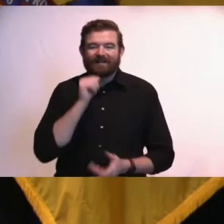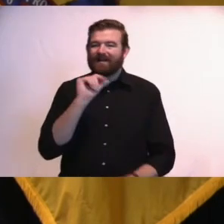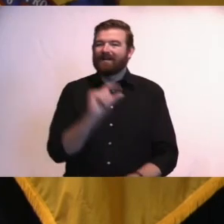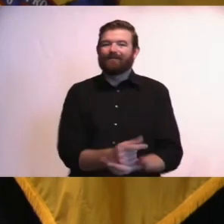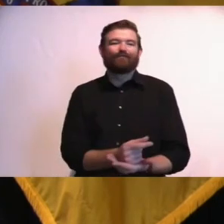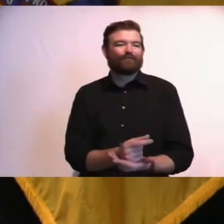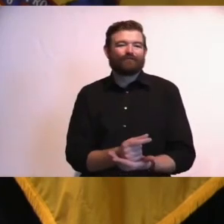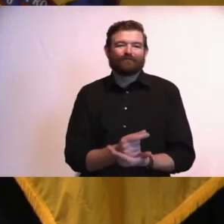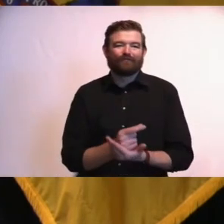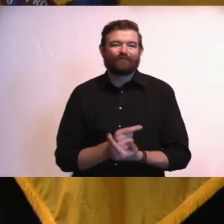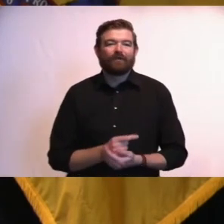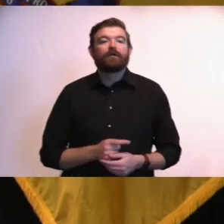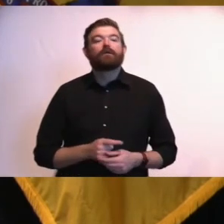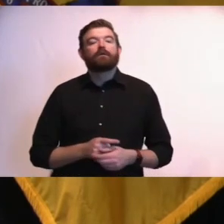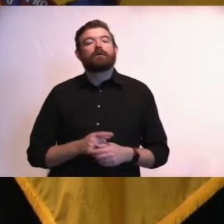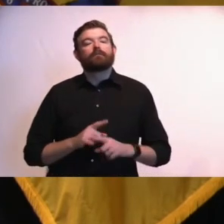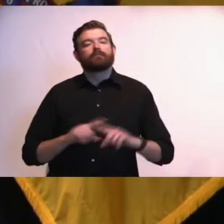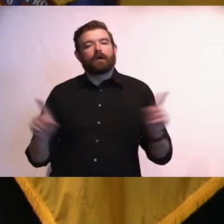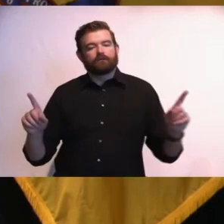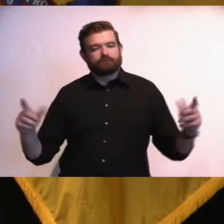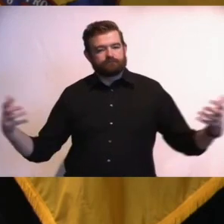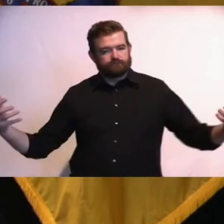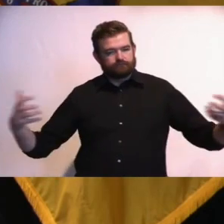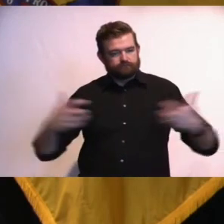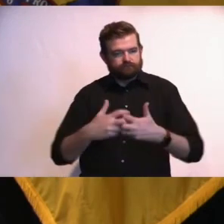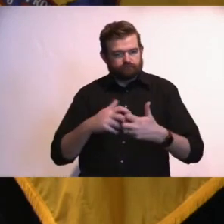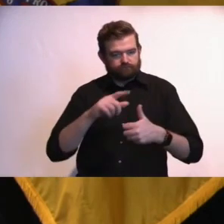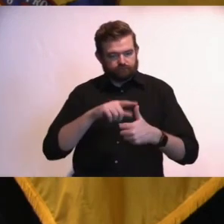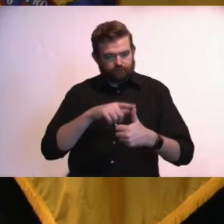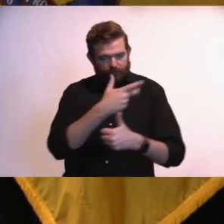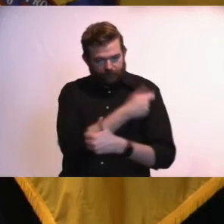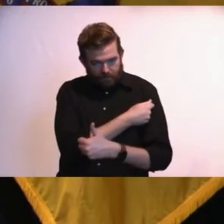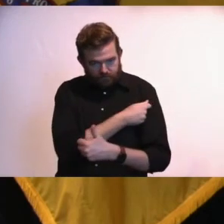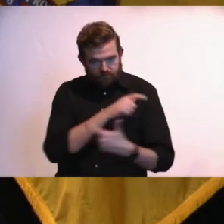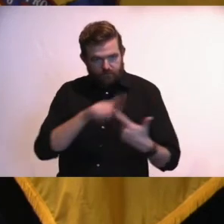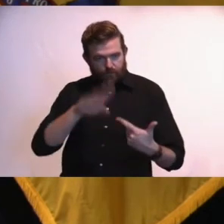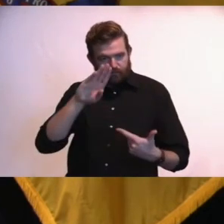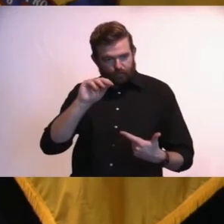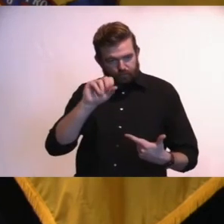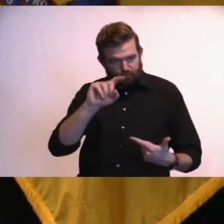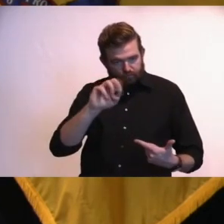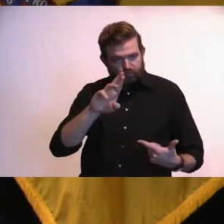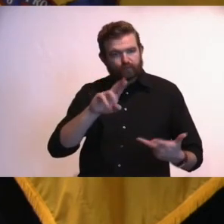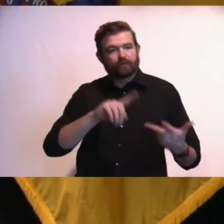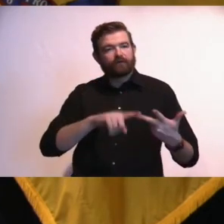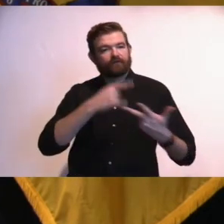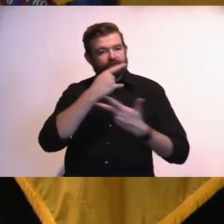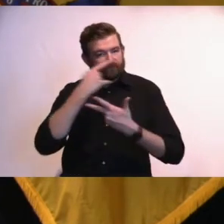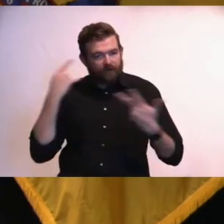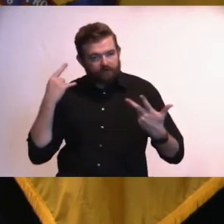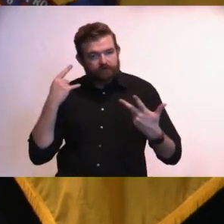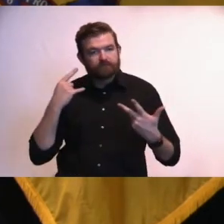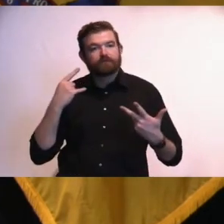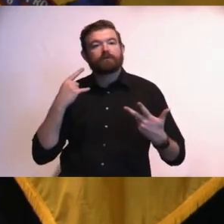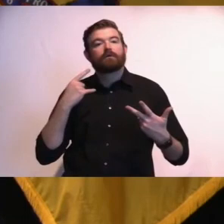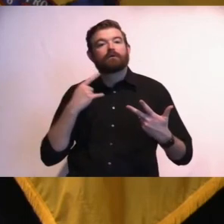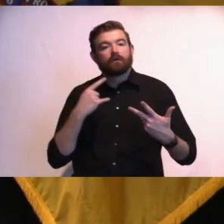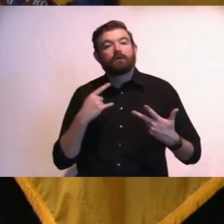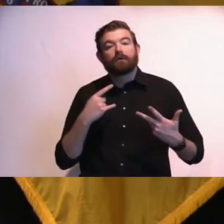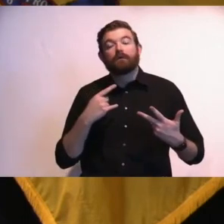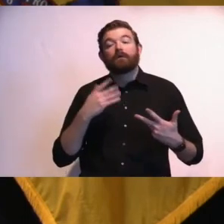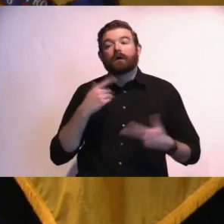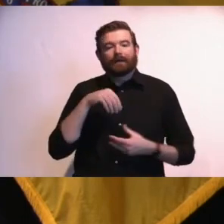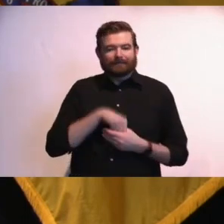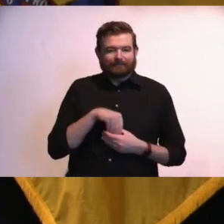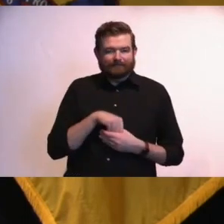vax, boost, wear a mask indoors overwhelmingly when you're with people in close quarters where you just